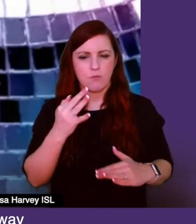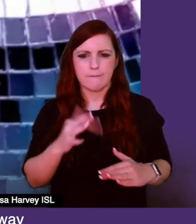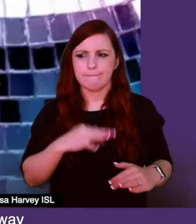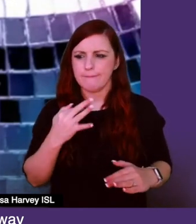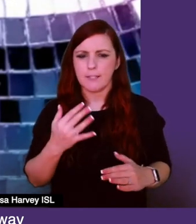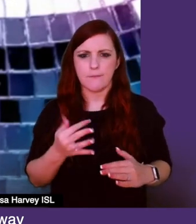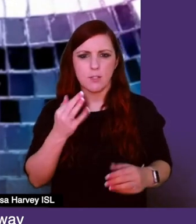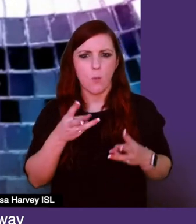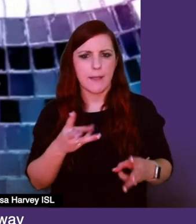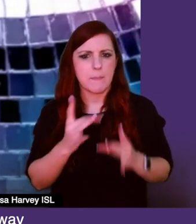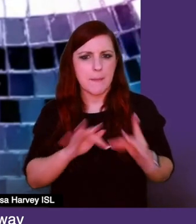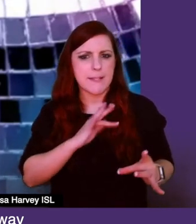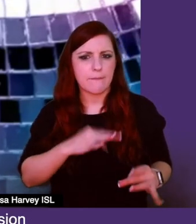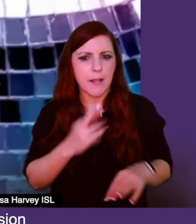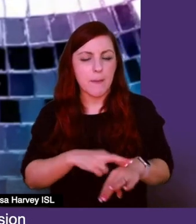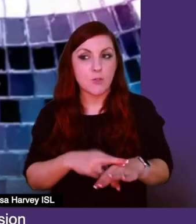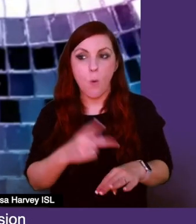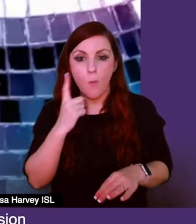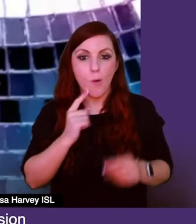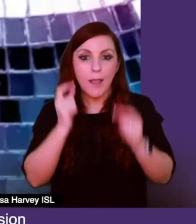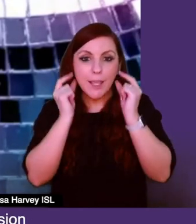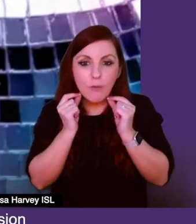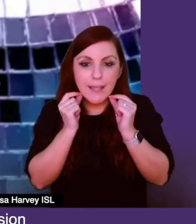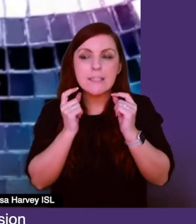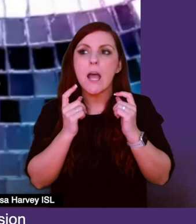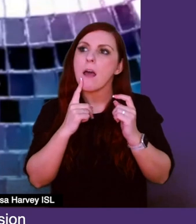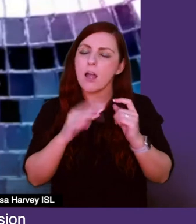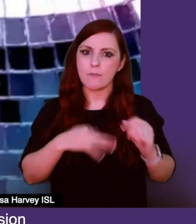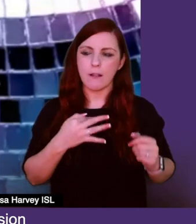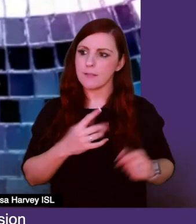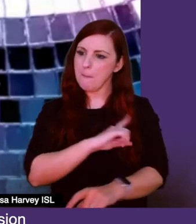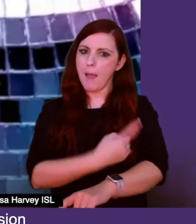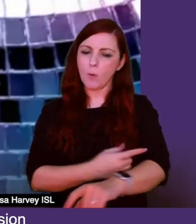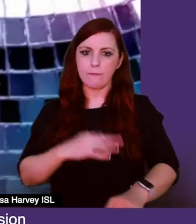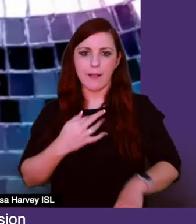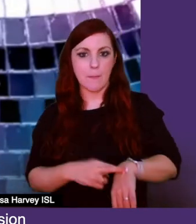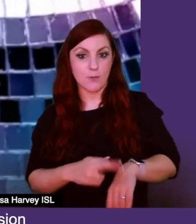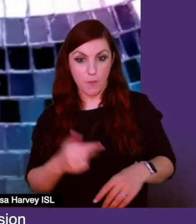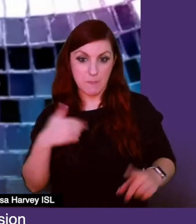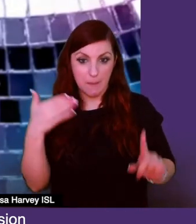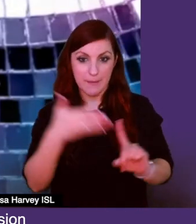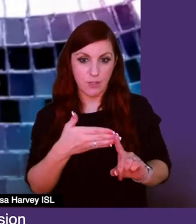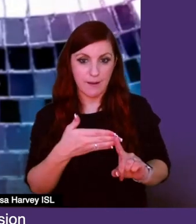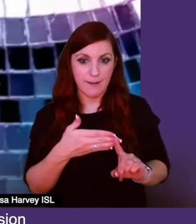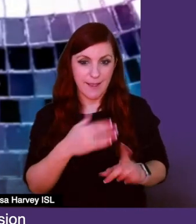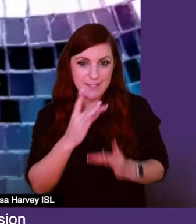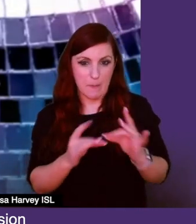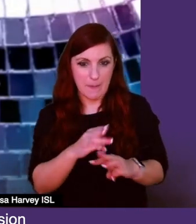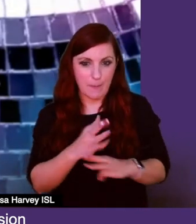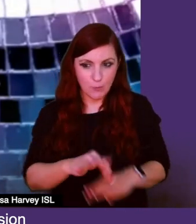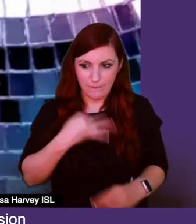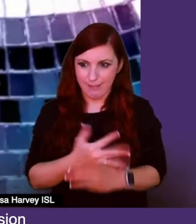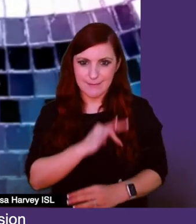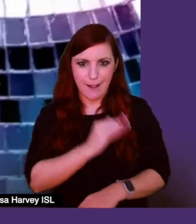feel better. So I put on a pair of earrings and I just felt so empowered. And that's kind of my mission now of my brand, to make people feel